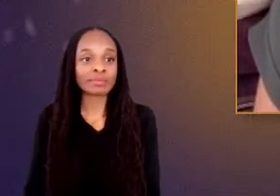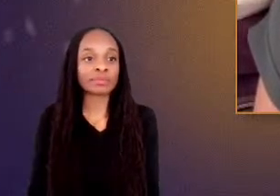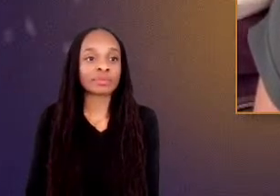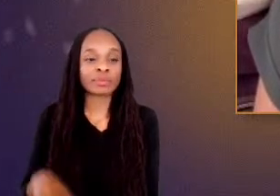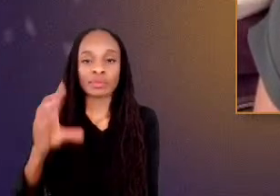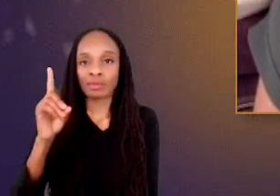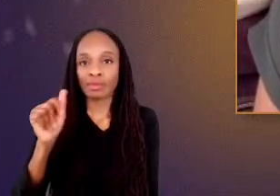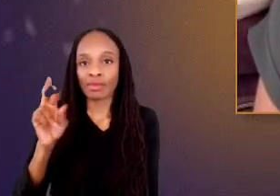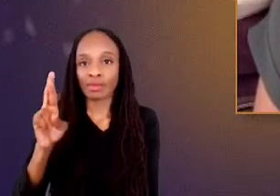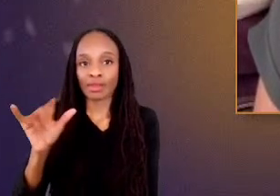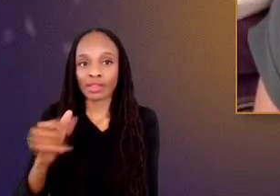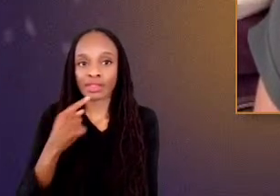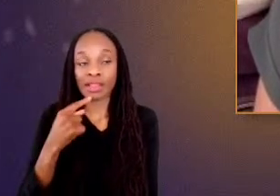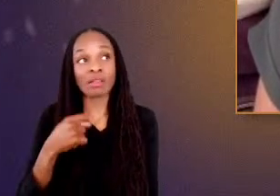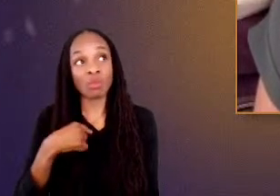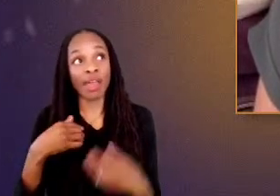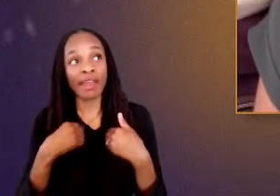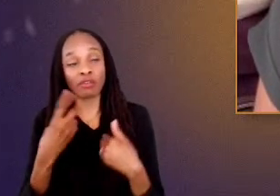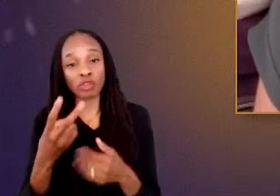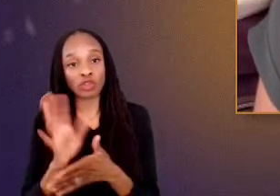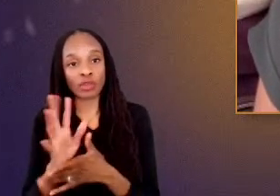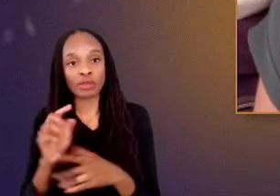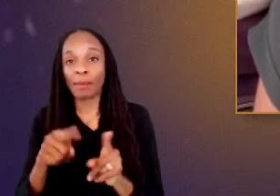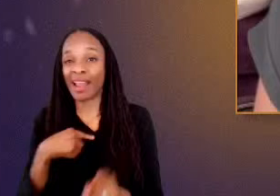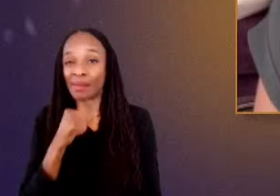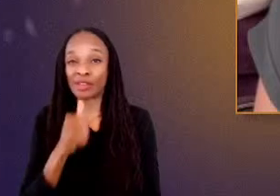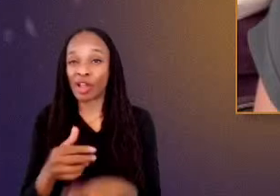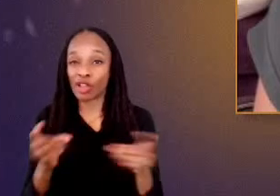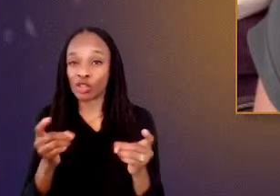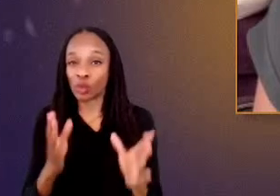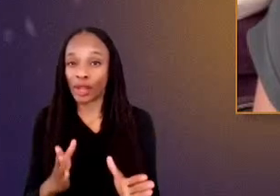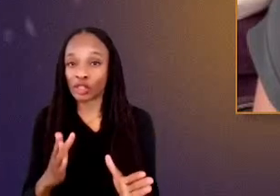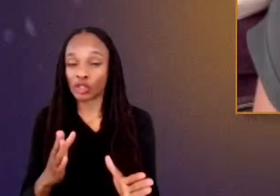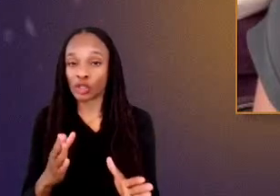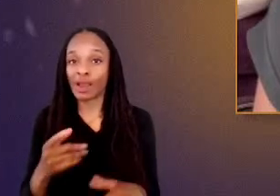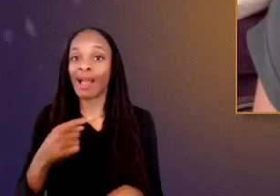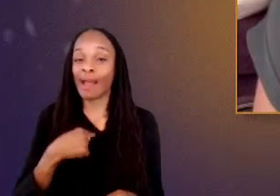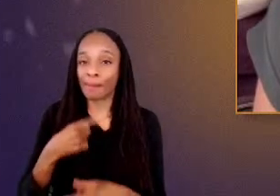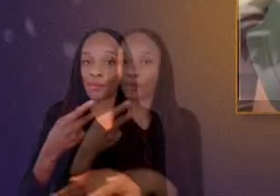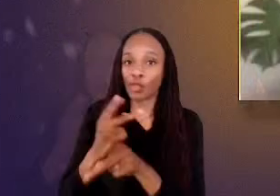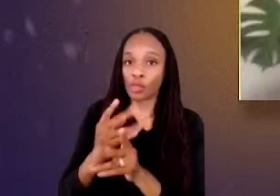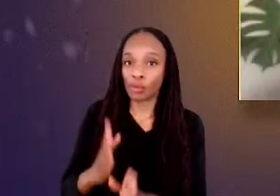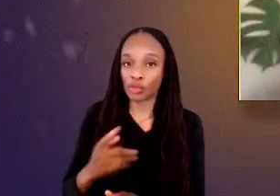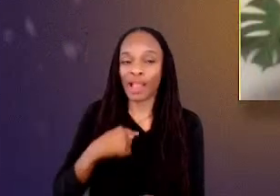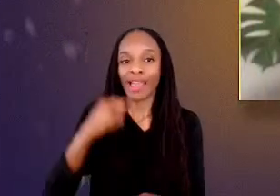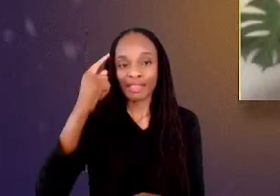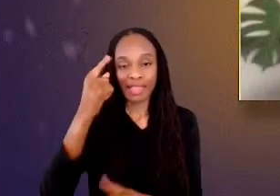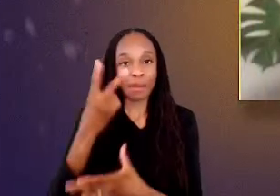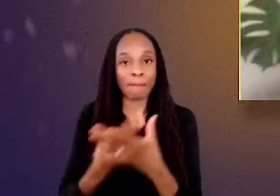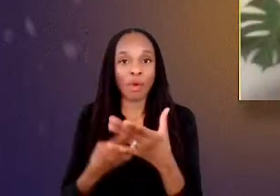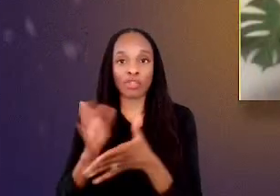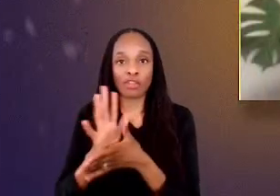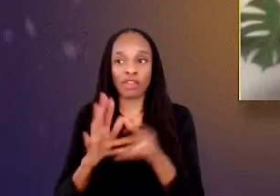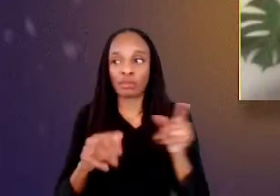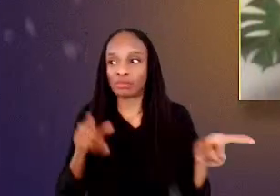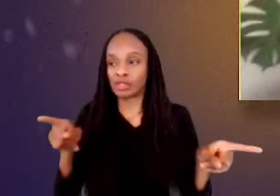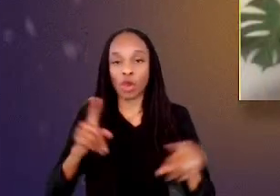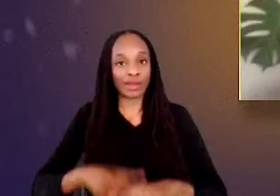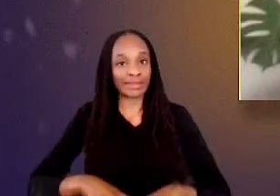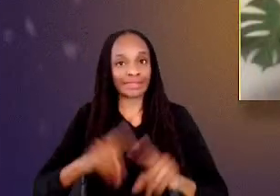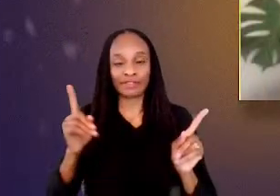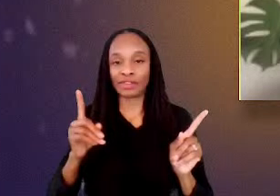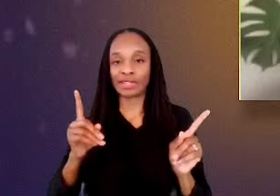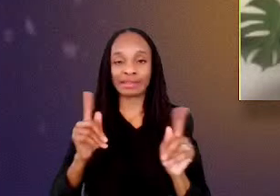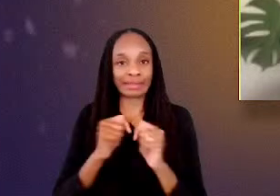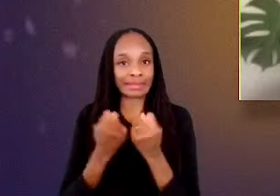I have two films, but I'm not the director, I'm a producer. So I think they're very different films, different film teams.